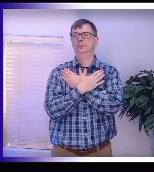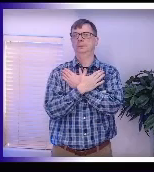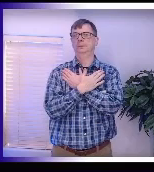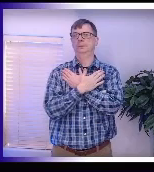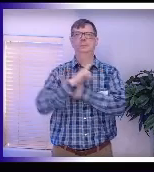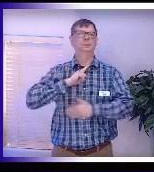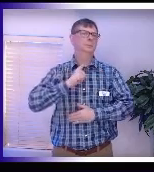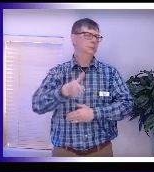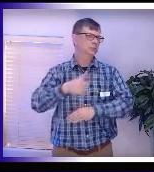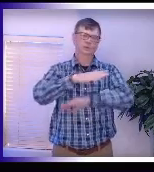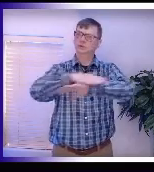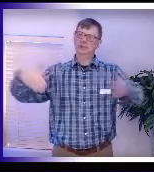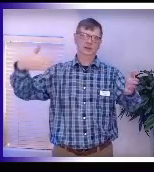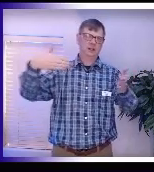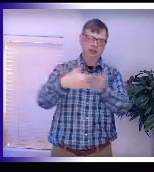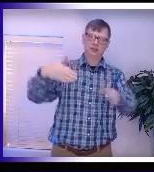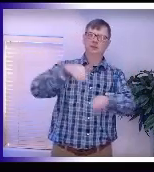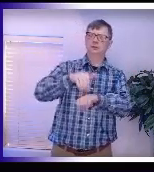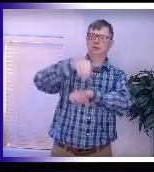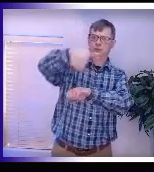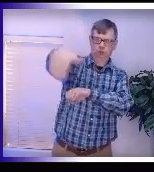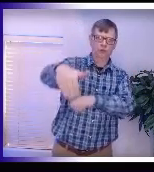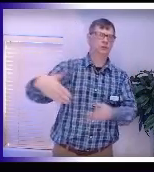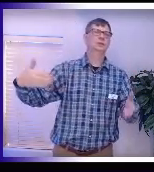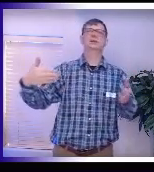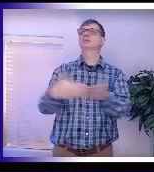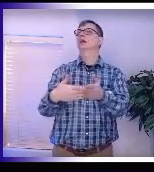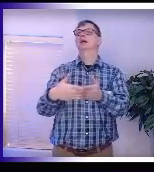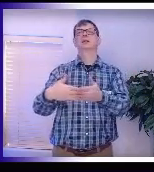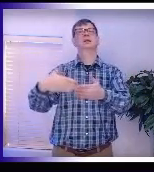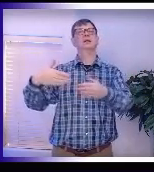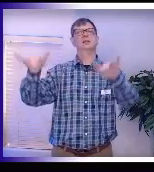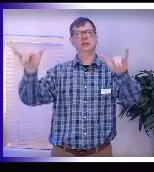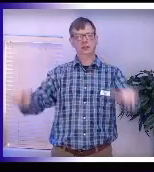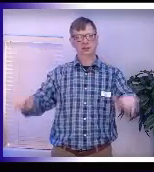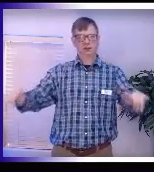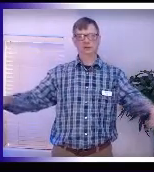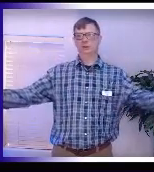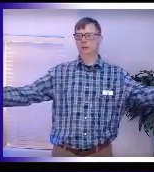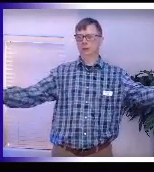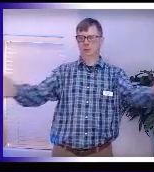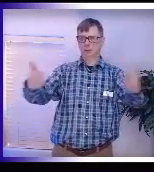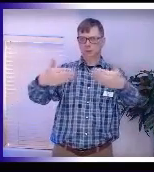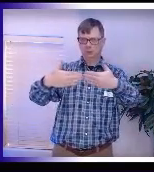is not the end of the journey, not even close,